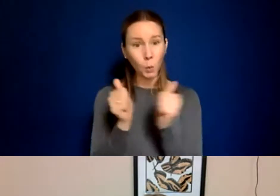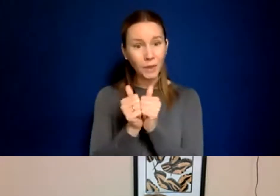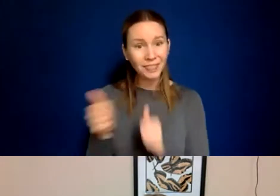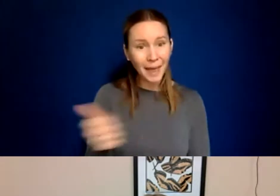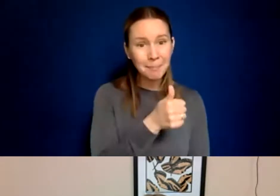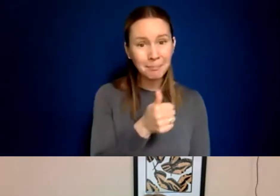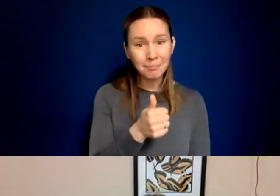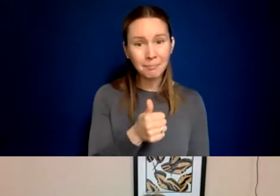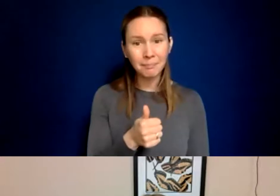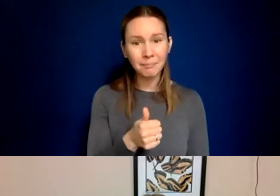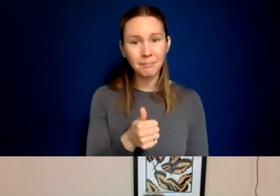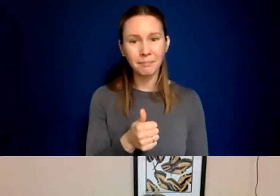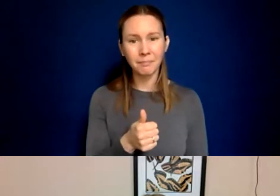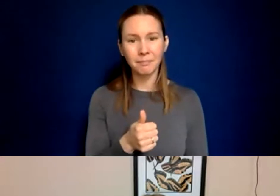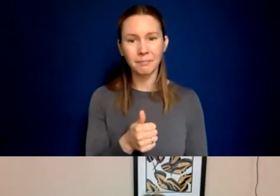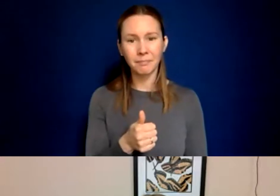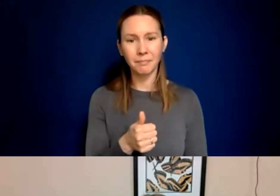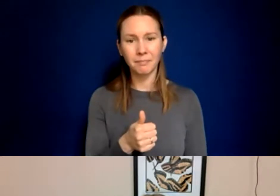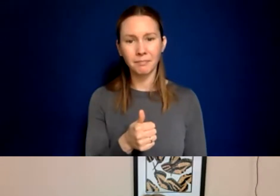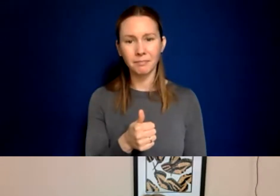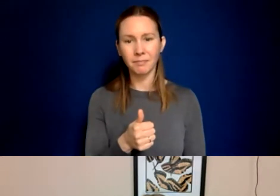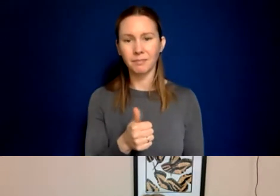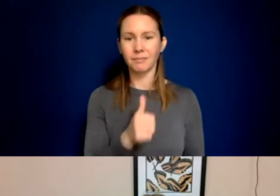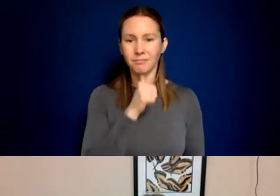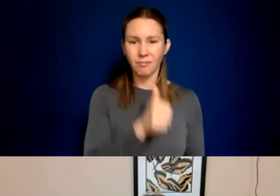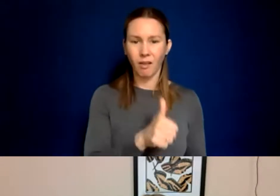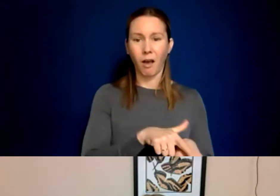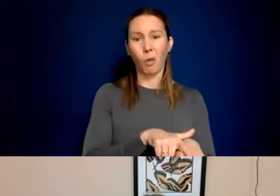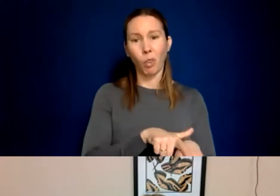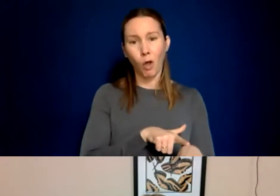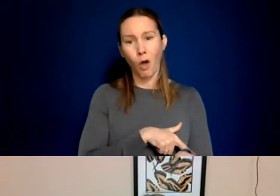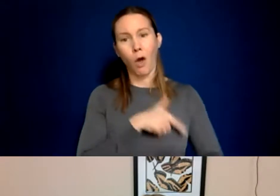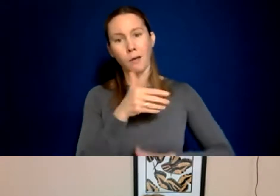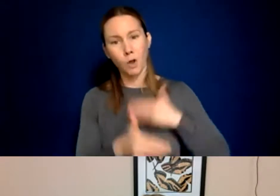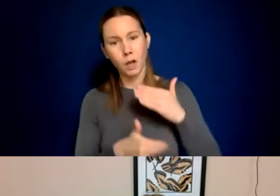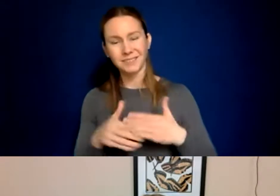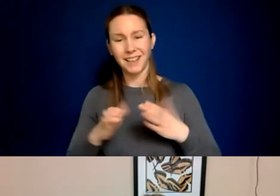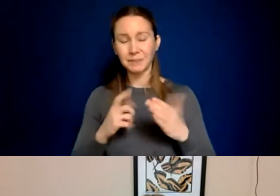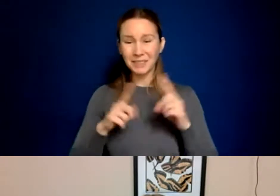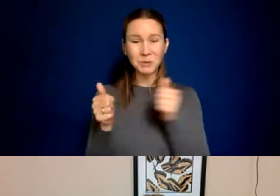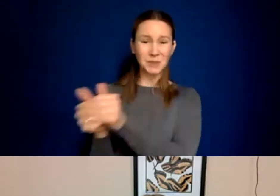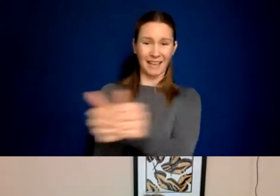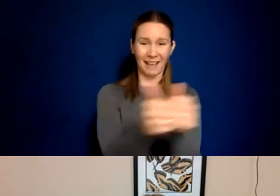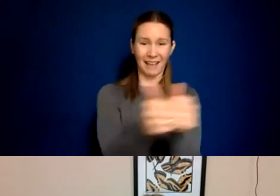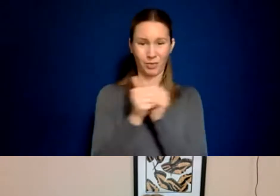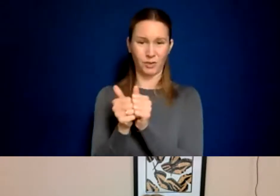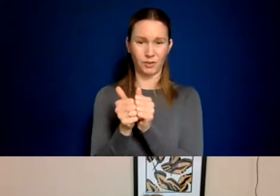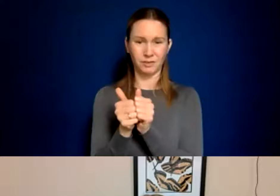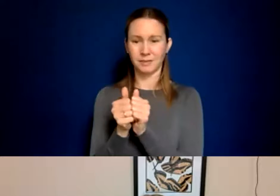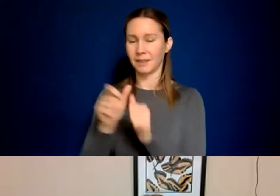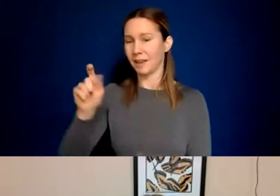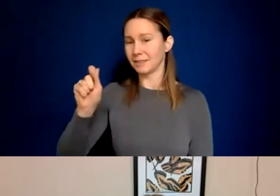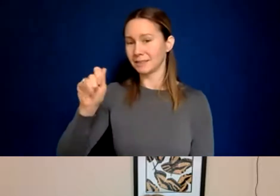of like a really long procedural sort of class. They're moving with you, similar to Tai